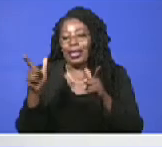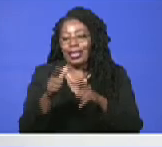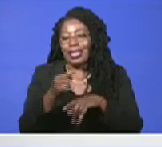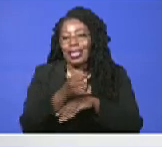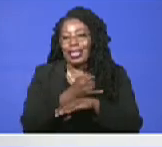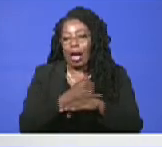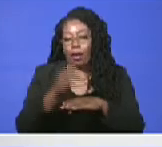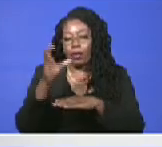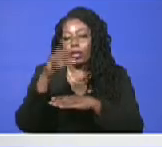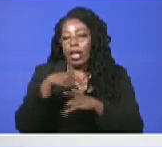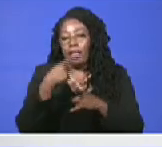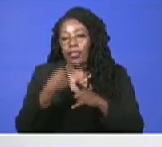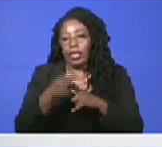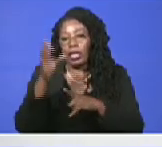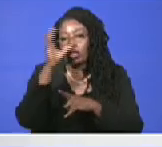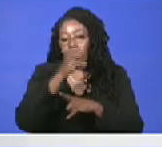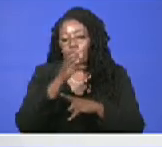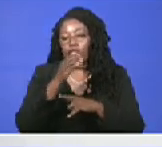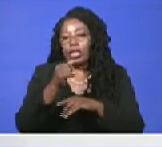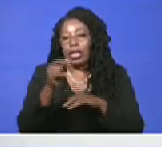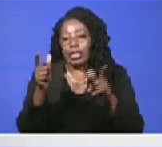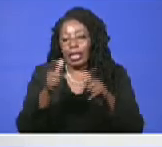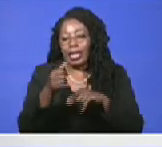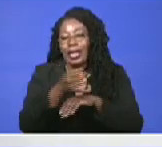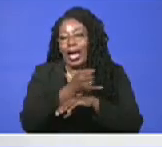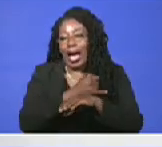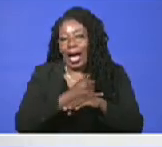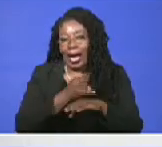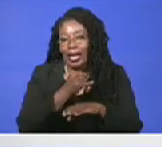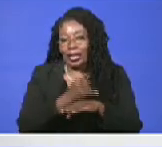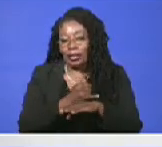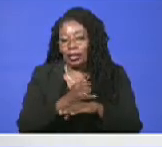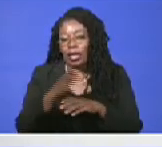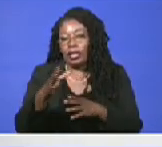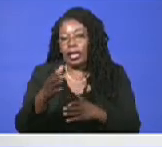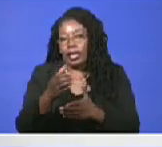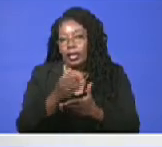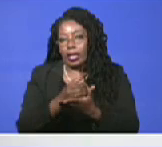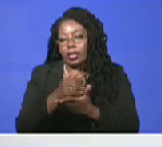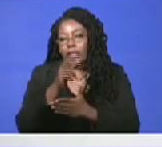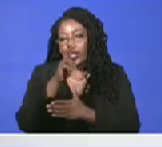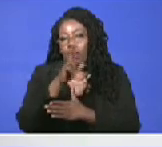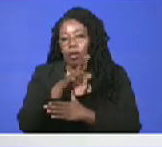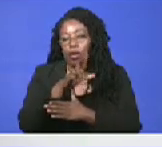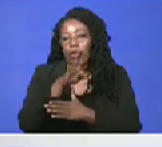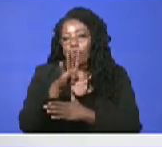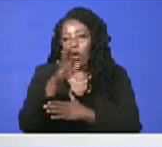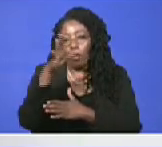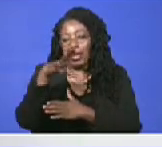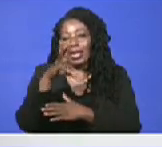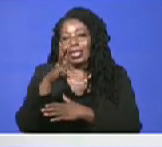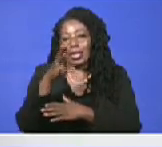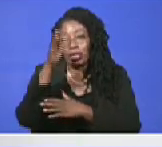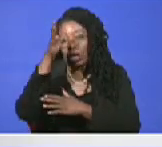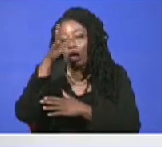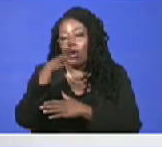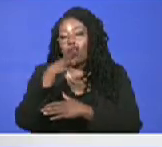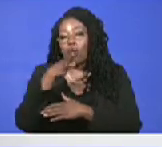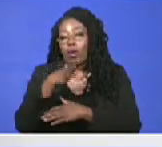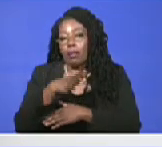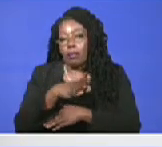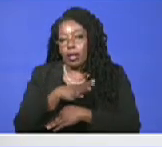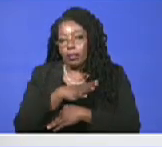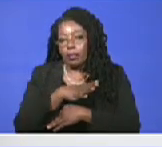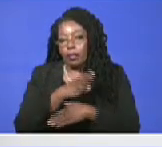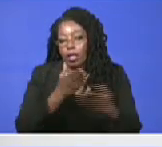the uninhabited island and surrounding area, the Marines seized 34 men and 6 women. The migrants were taken to Defense